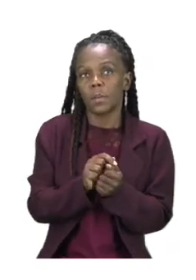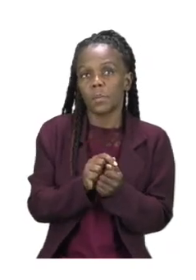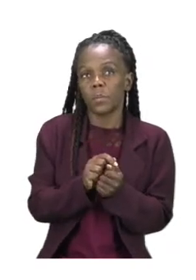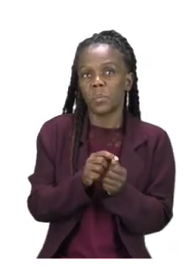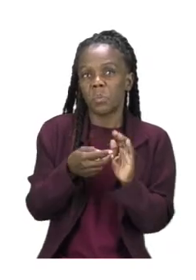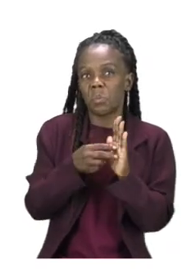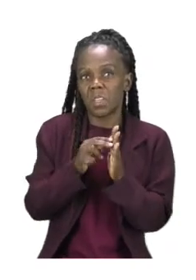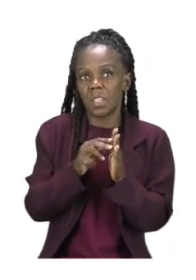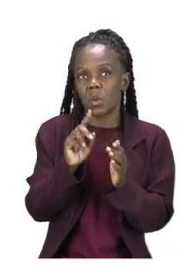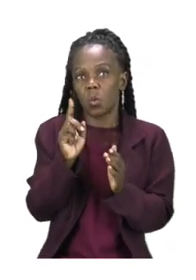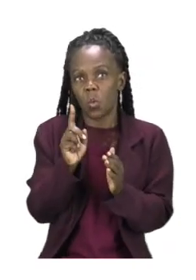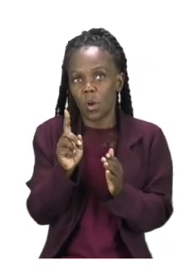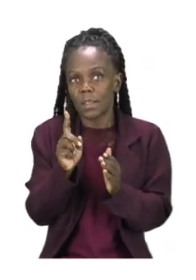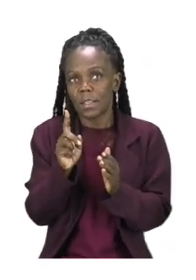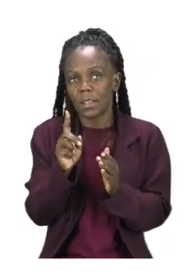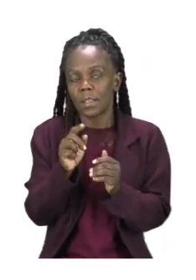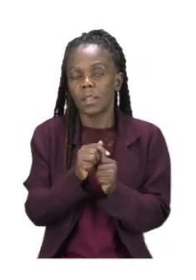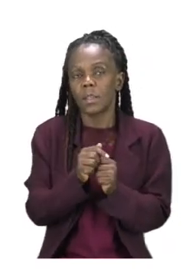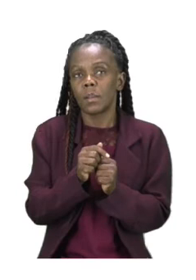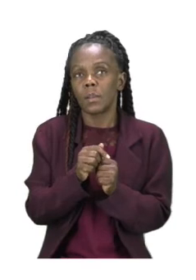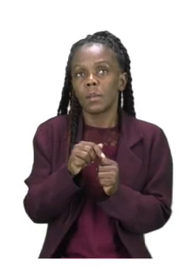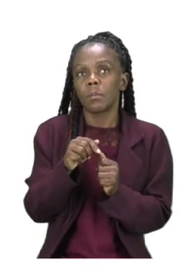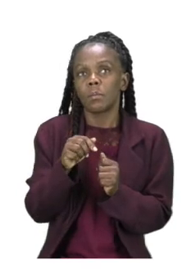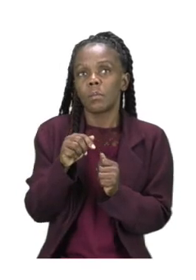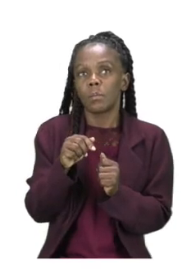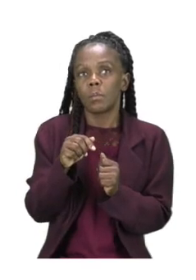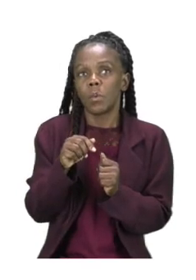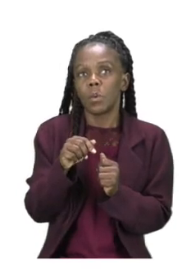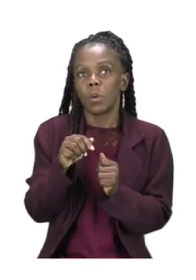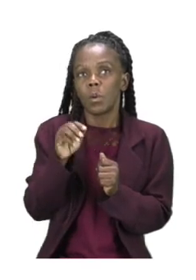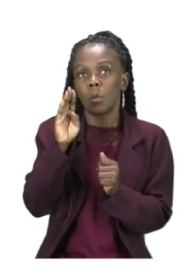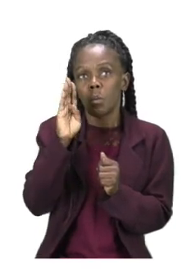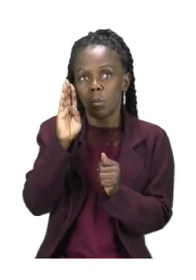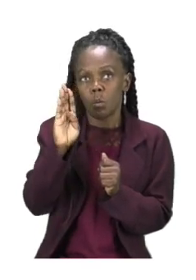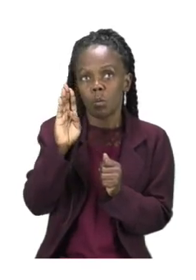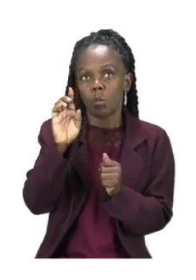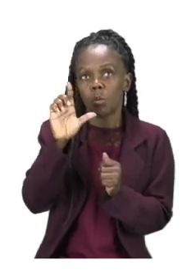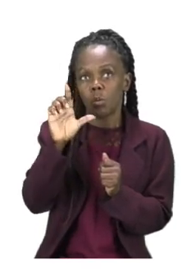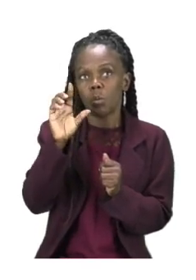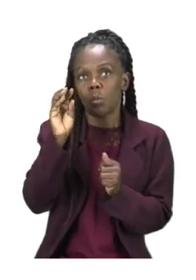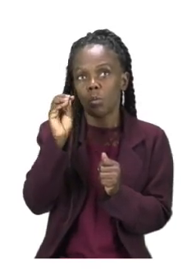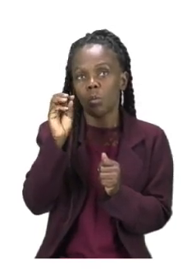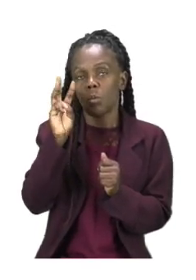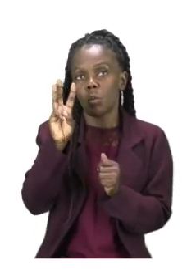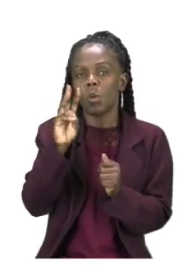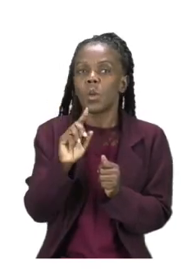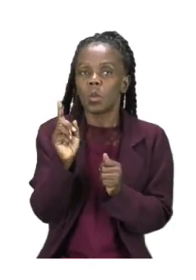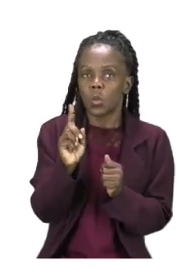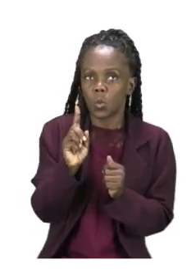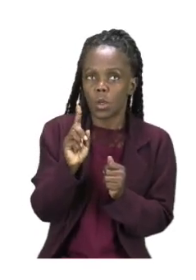mean. Blow is an action, like the wind blowing, or when